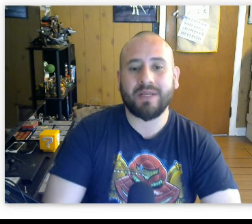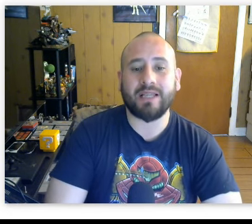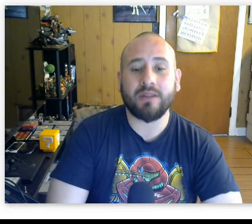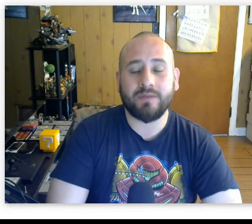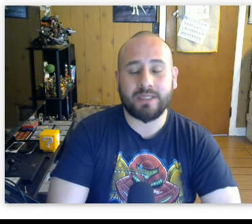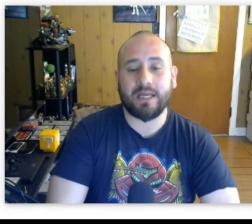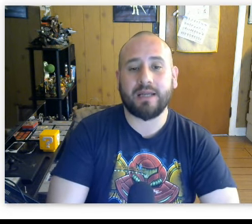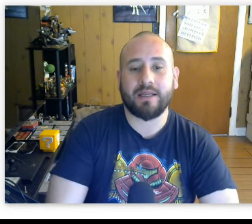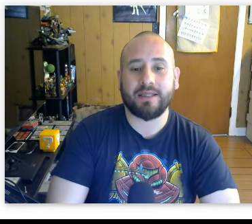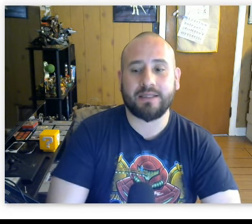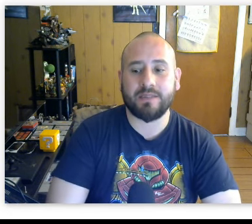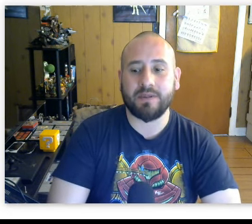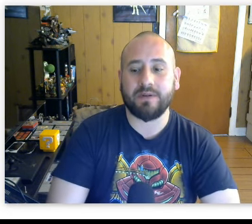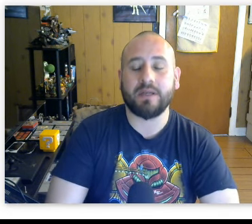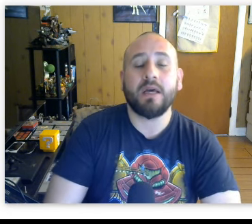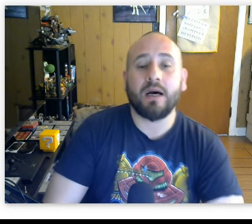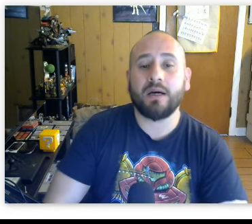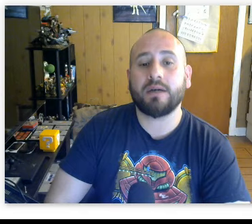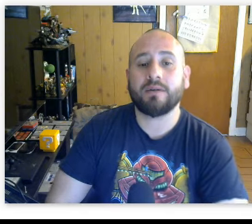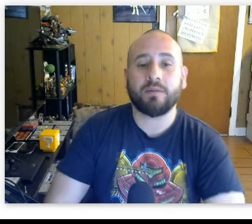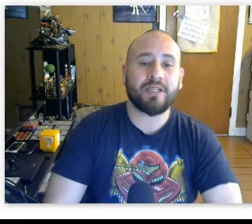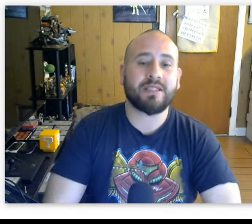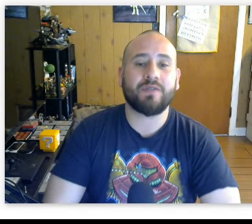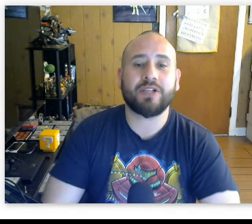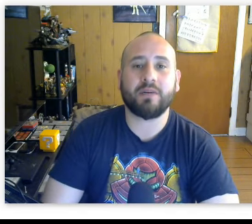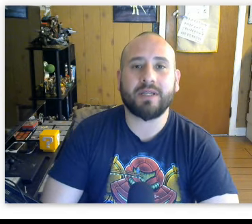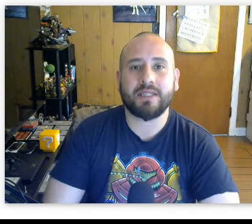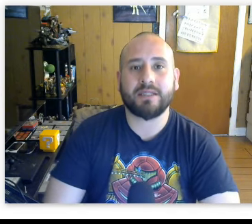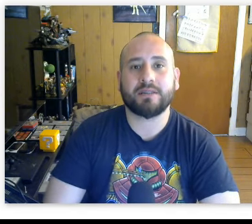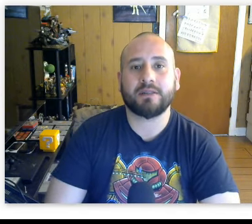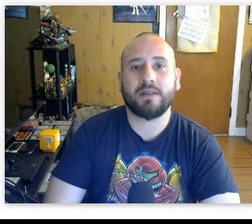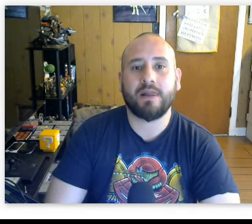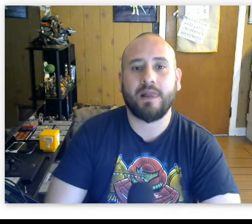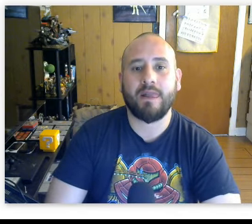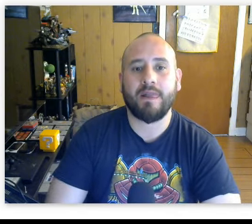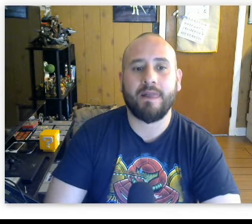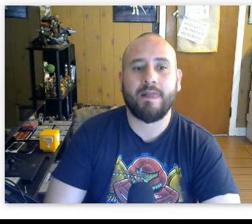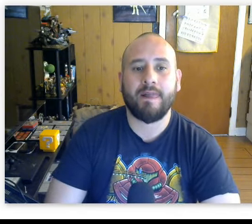Chicken wings. I love this sign. I think this sign is pretty fun. What do you think the sign for chicken wings is?